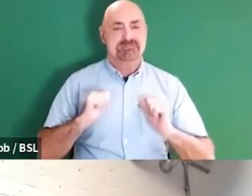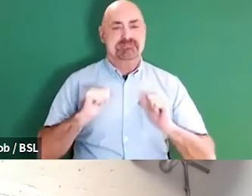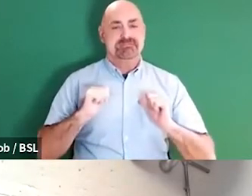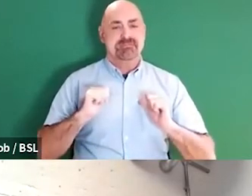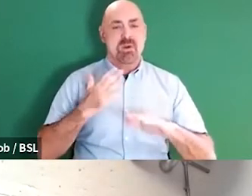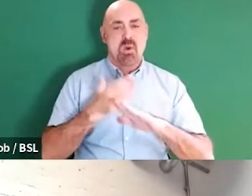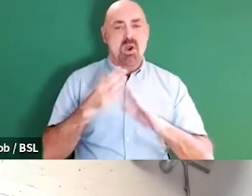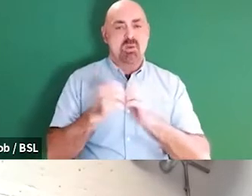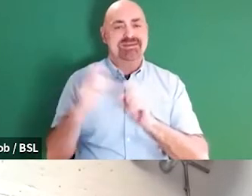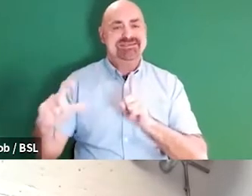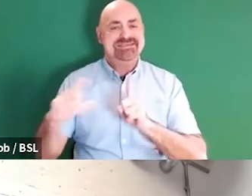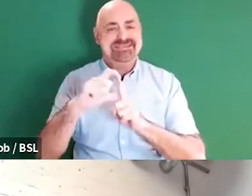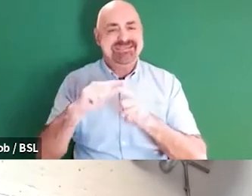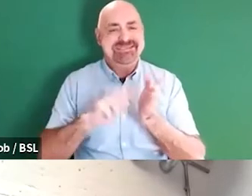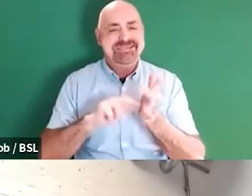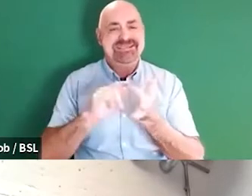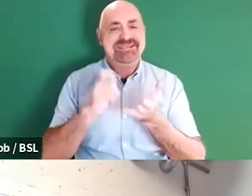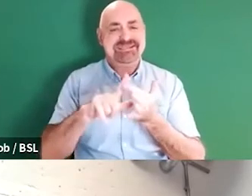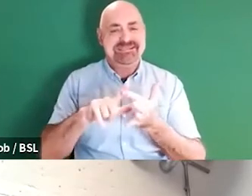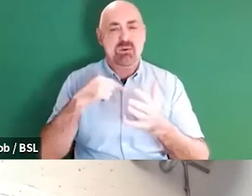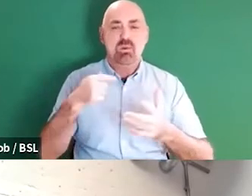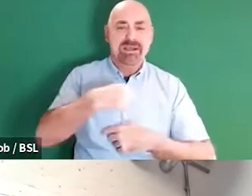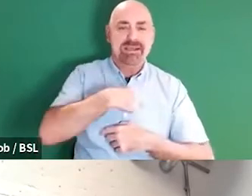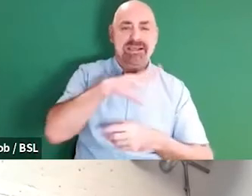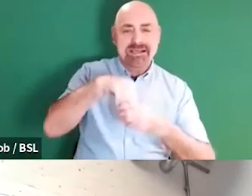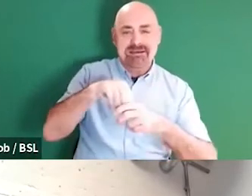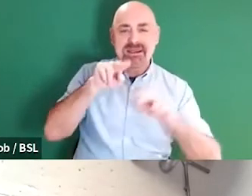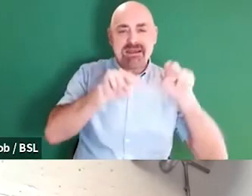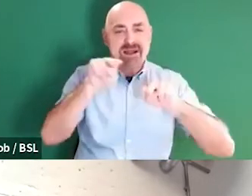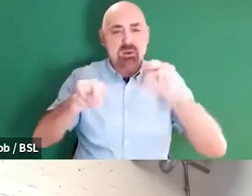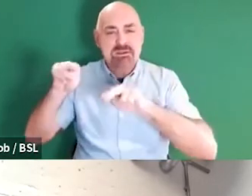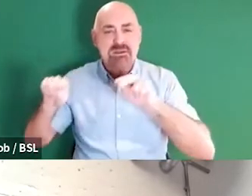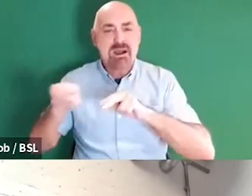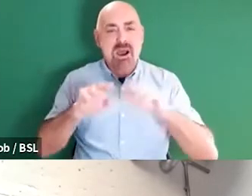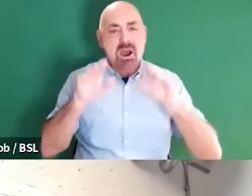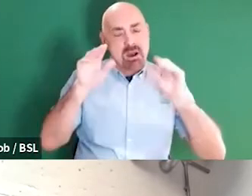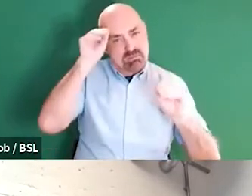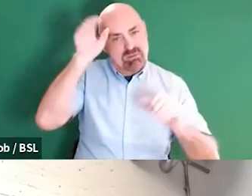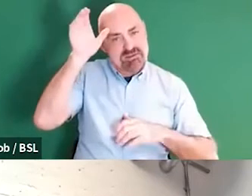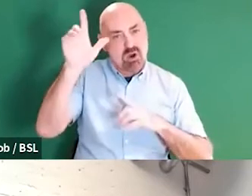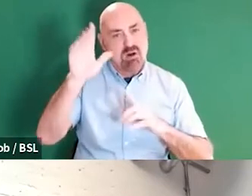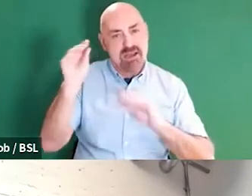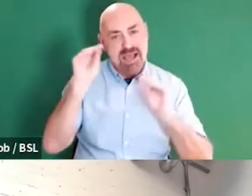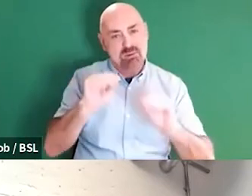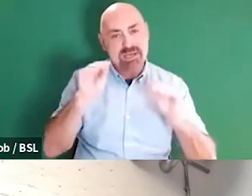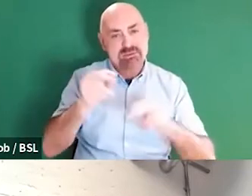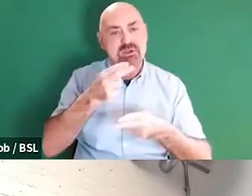with Denise as part of the evaluation that we're conducting. I'm a Professor of Education and lead for the Sheffield